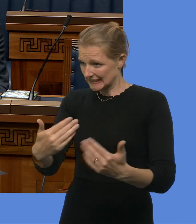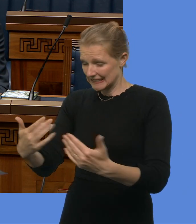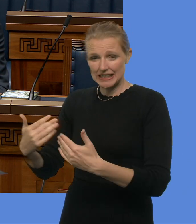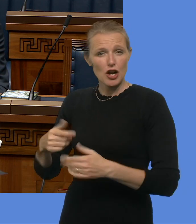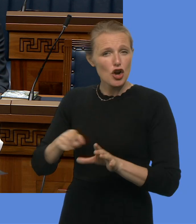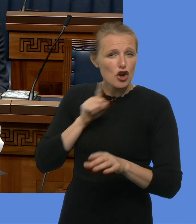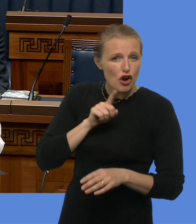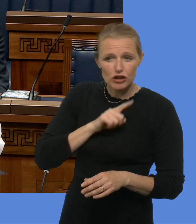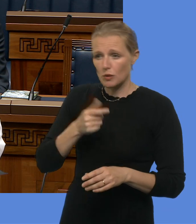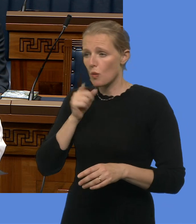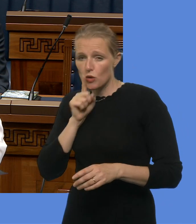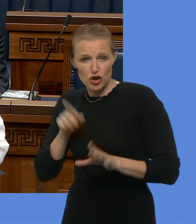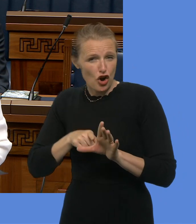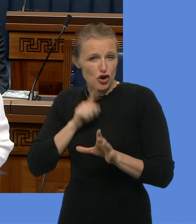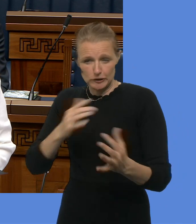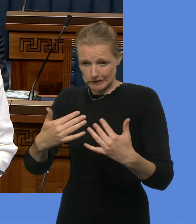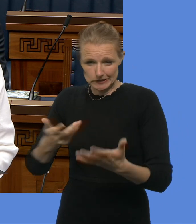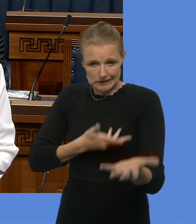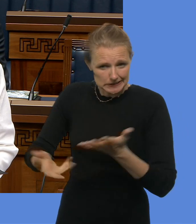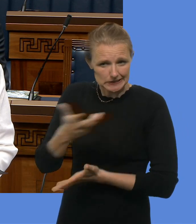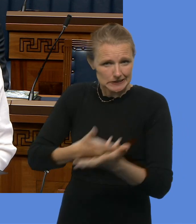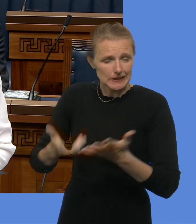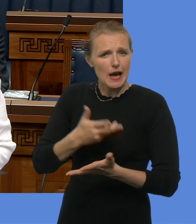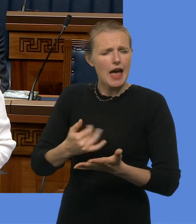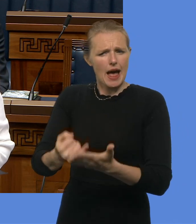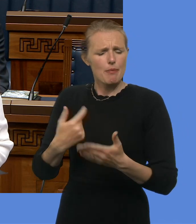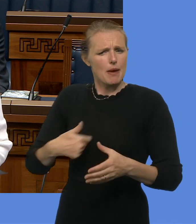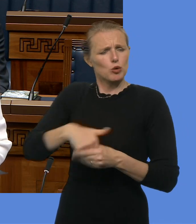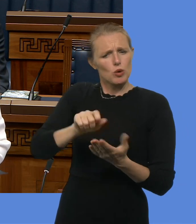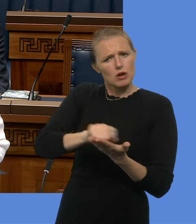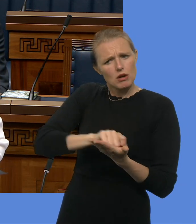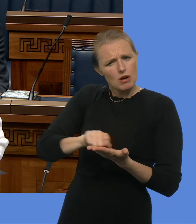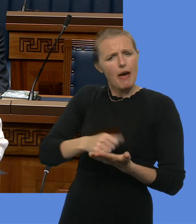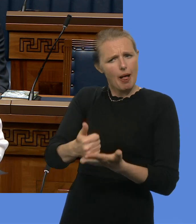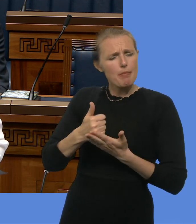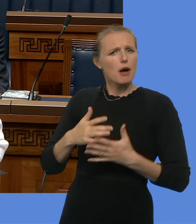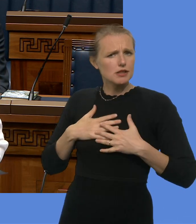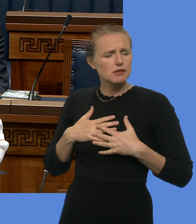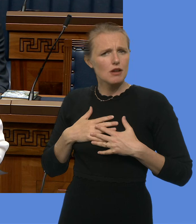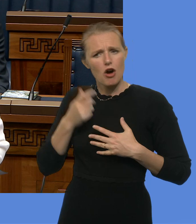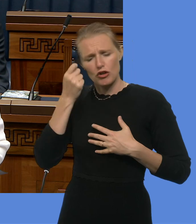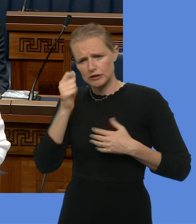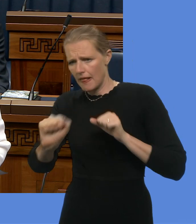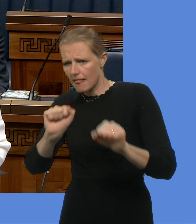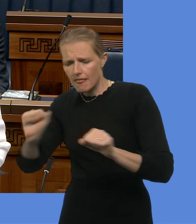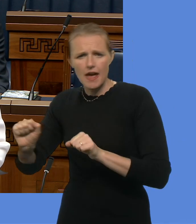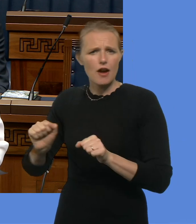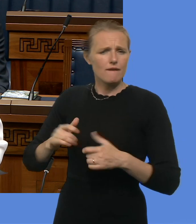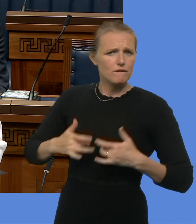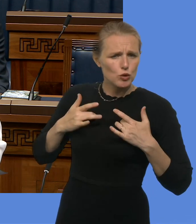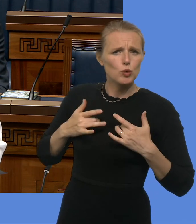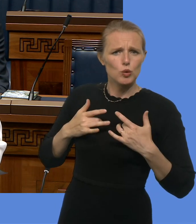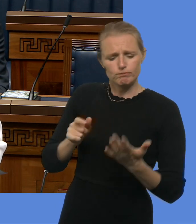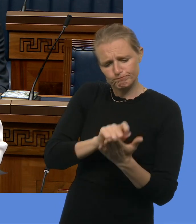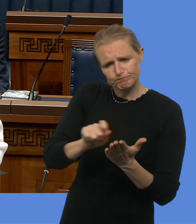Women and Girls strategy, or EVOG. Youth panels engaging in a range of creative and innovative activities. The